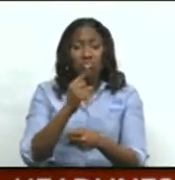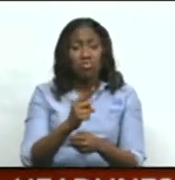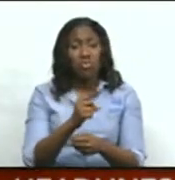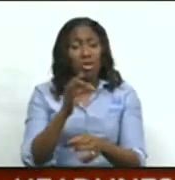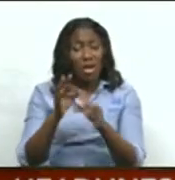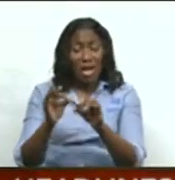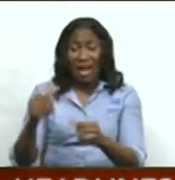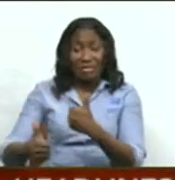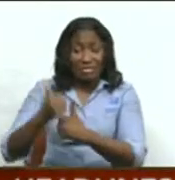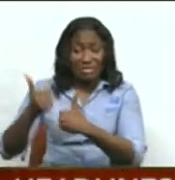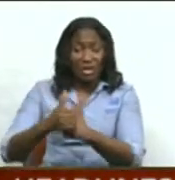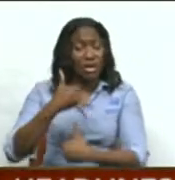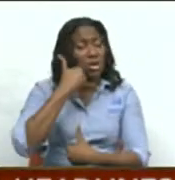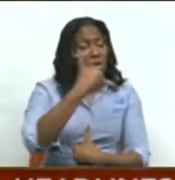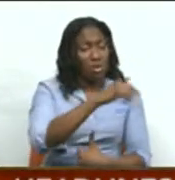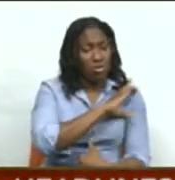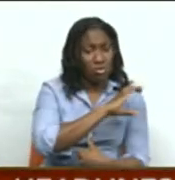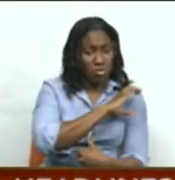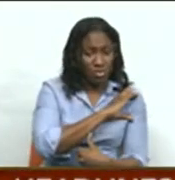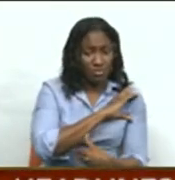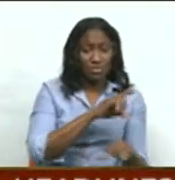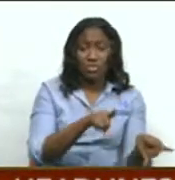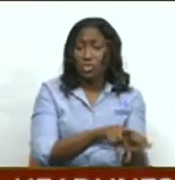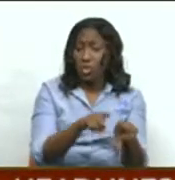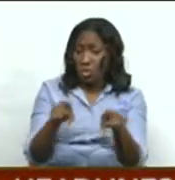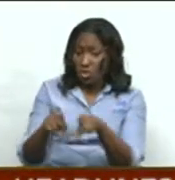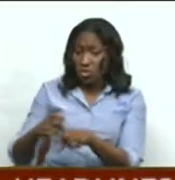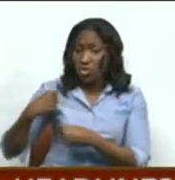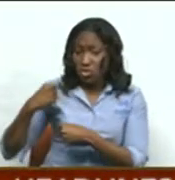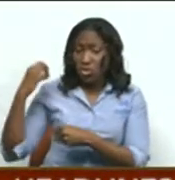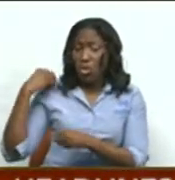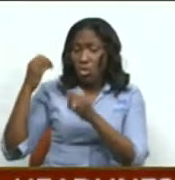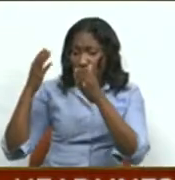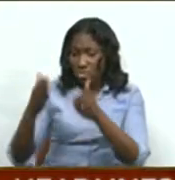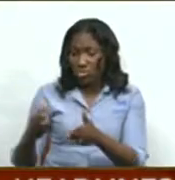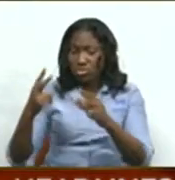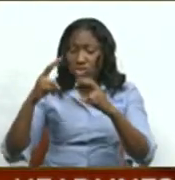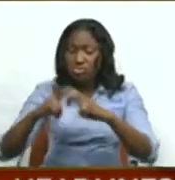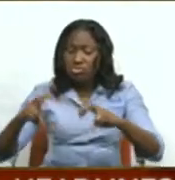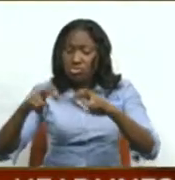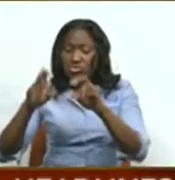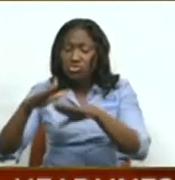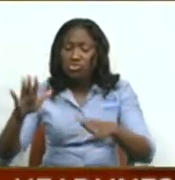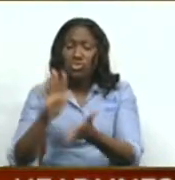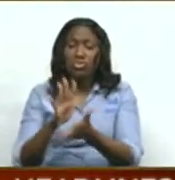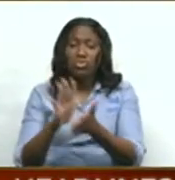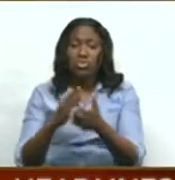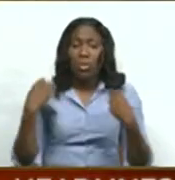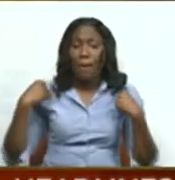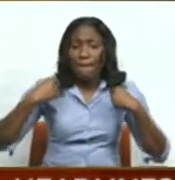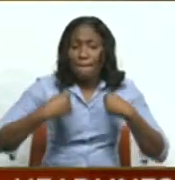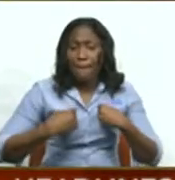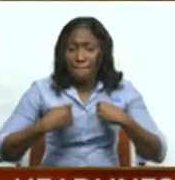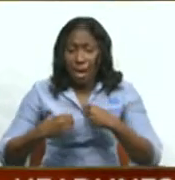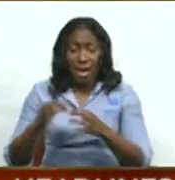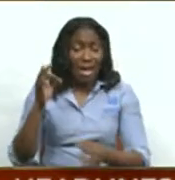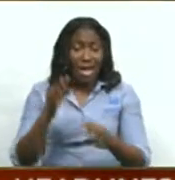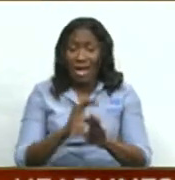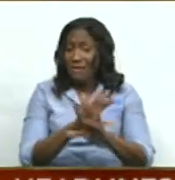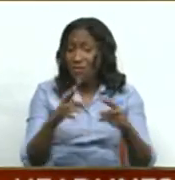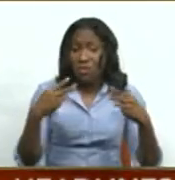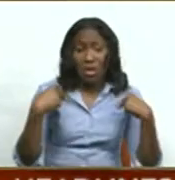These officers also oversee bag searches, and CNC3 News was told if a school safety officer is not present in some